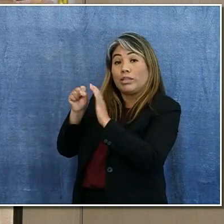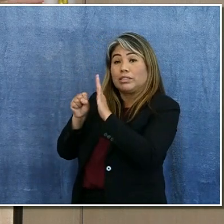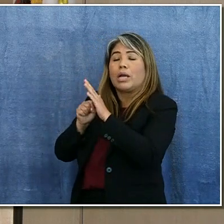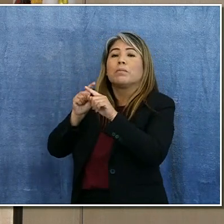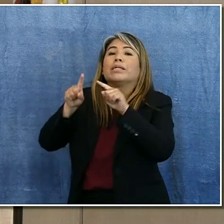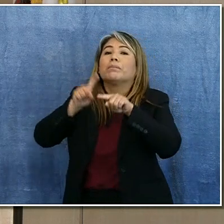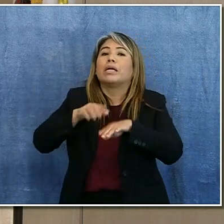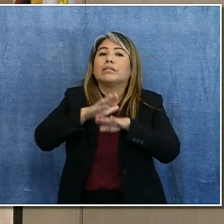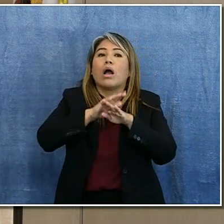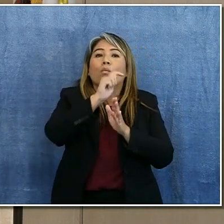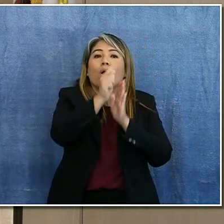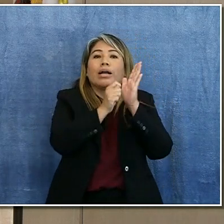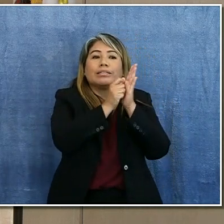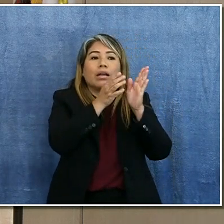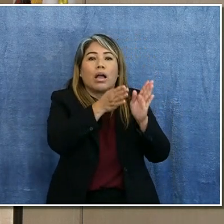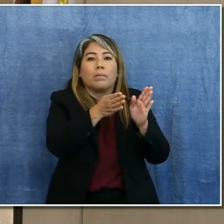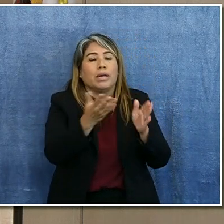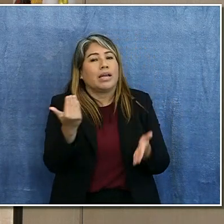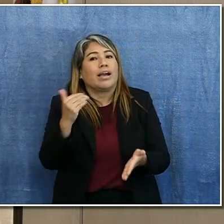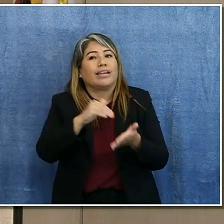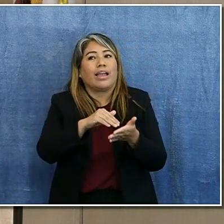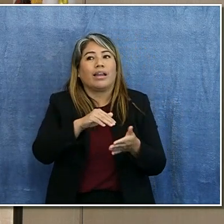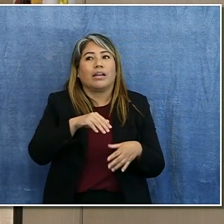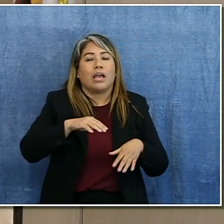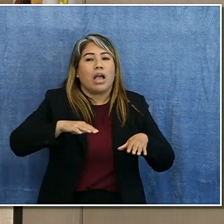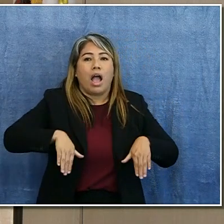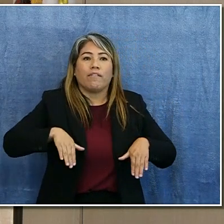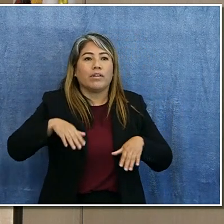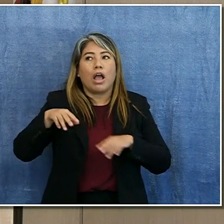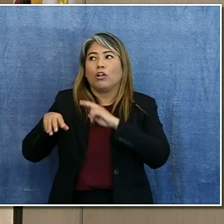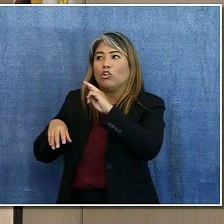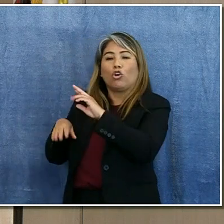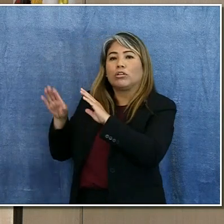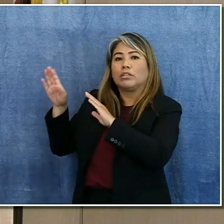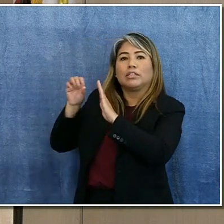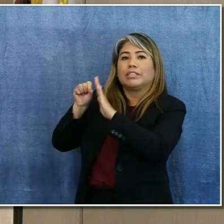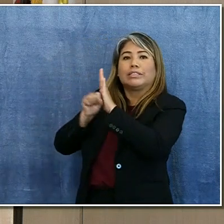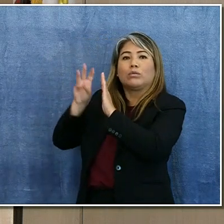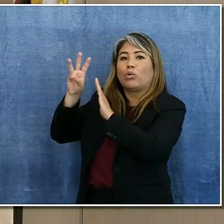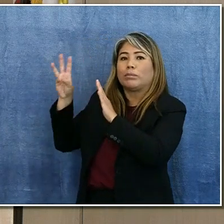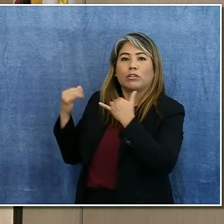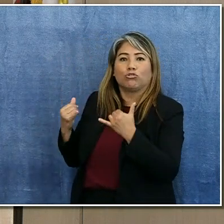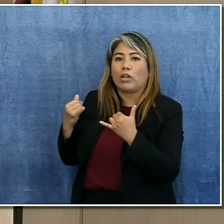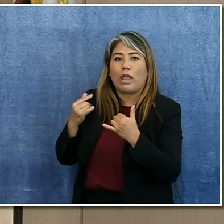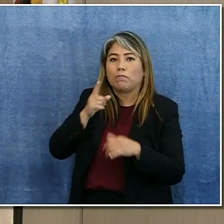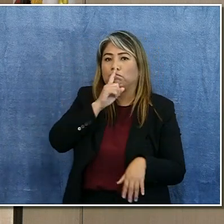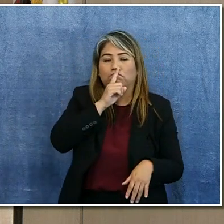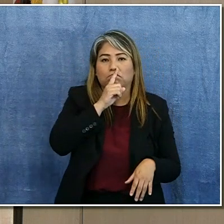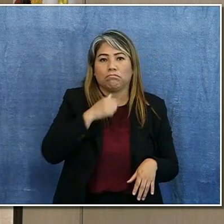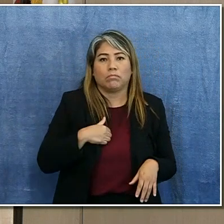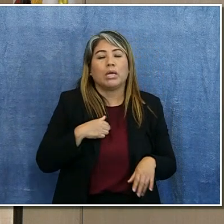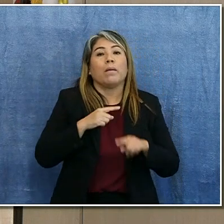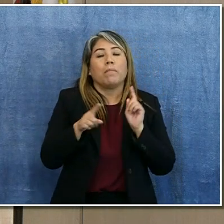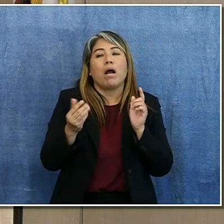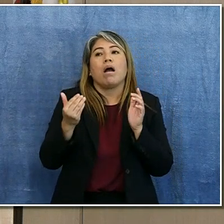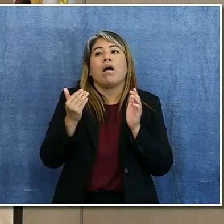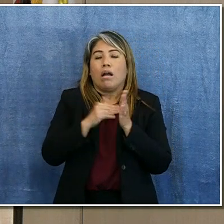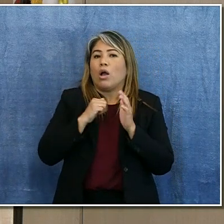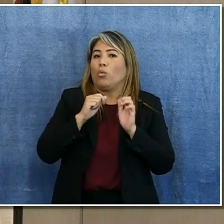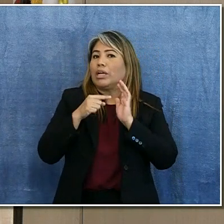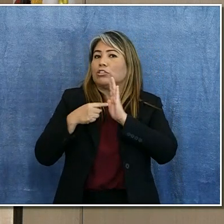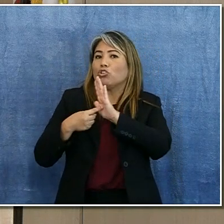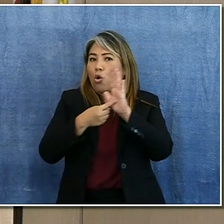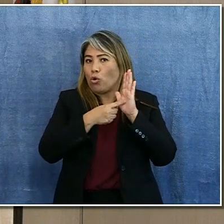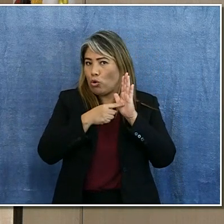point in time. And again, I have not looked at the state's website today, but again, we can show